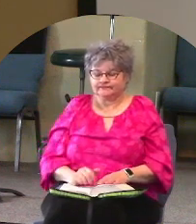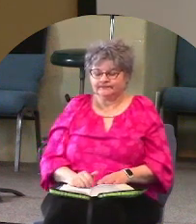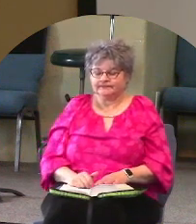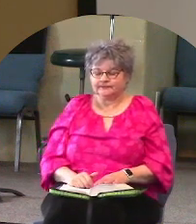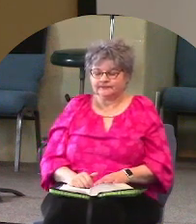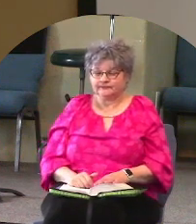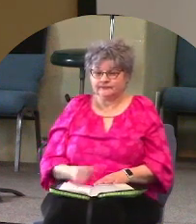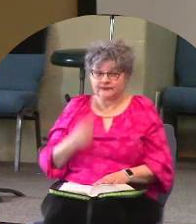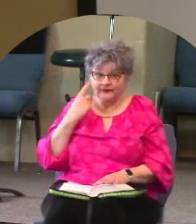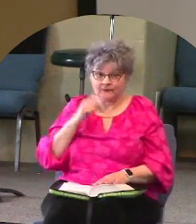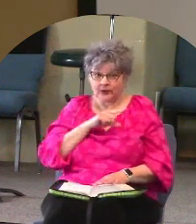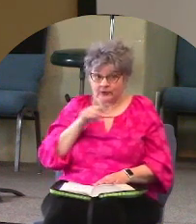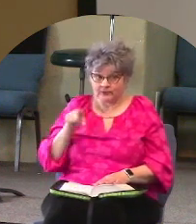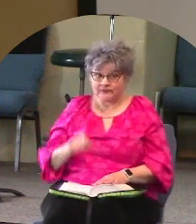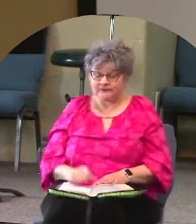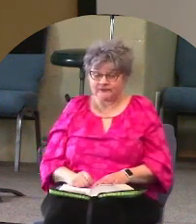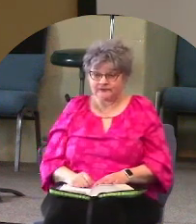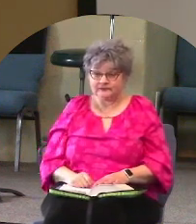for you.